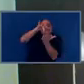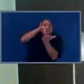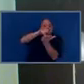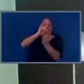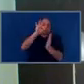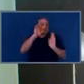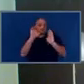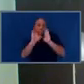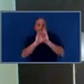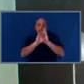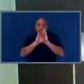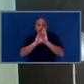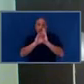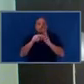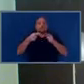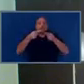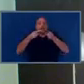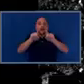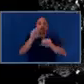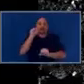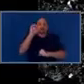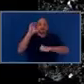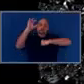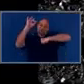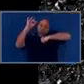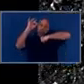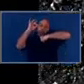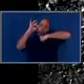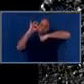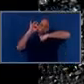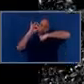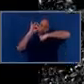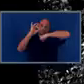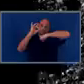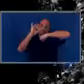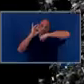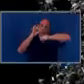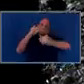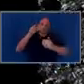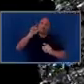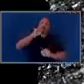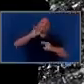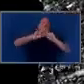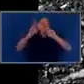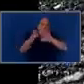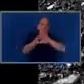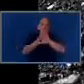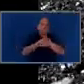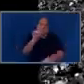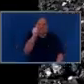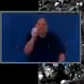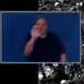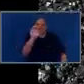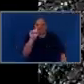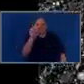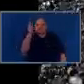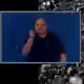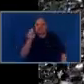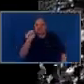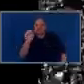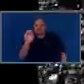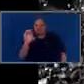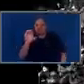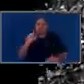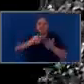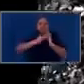saying. And as the spacecraft descends towards the surface at a leisurely 10 centimeters per second, about 15 times slower